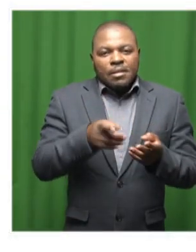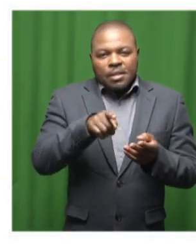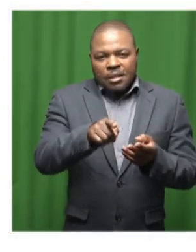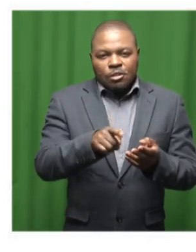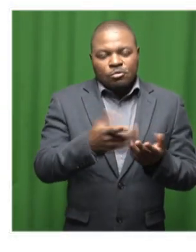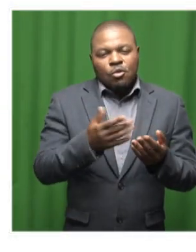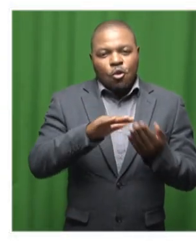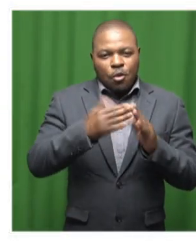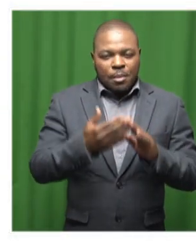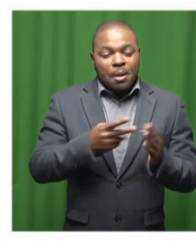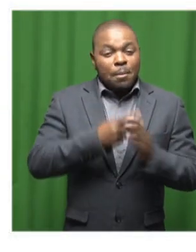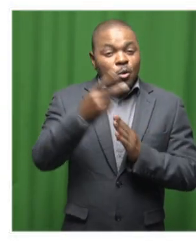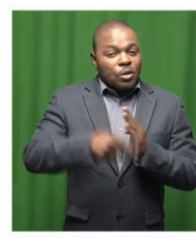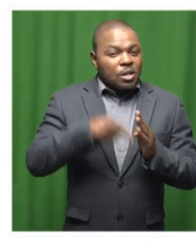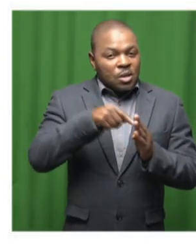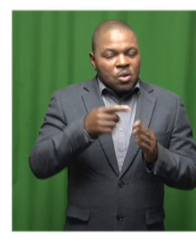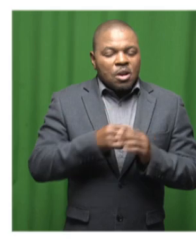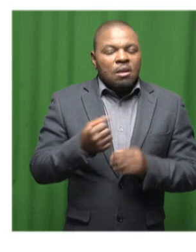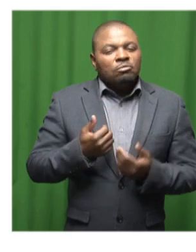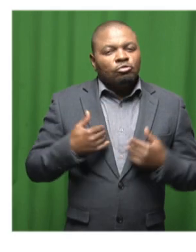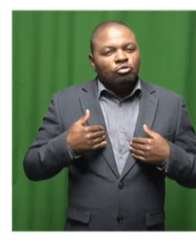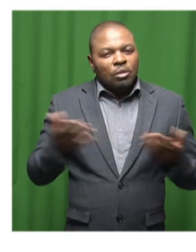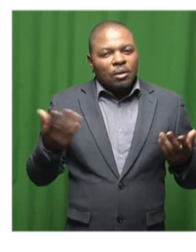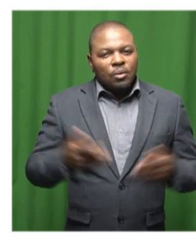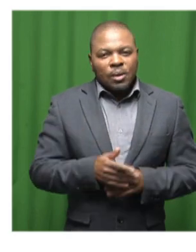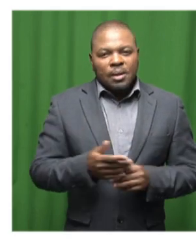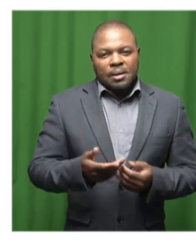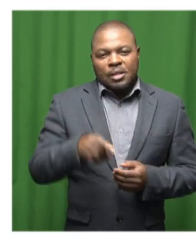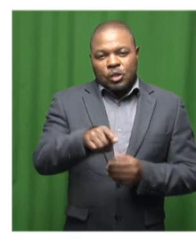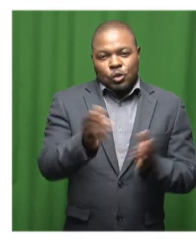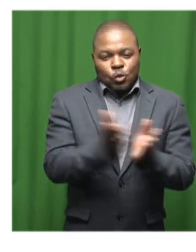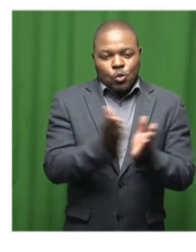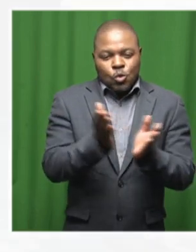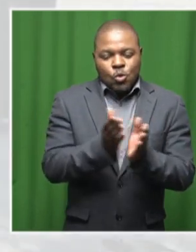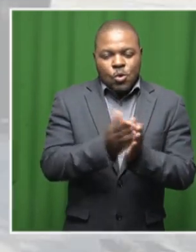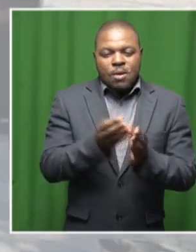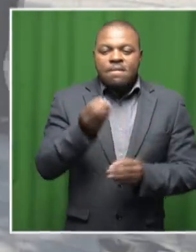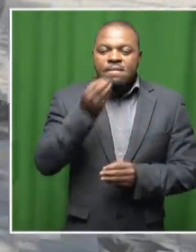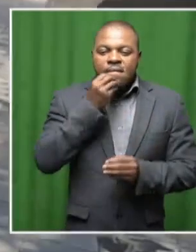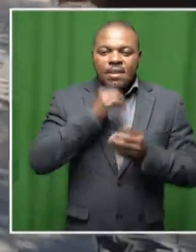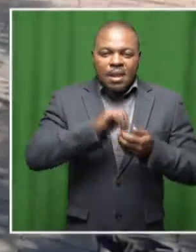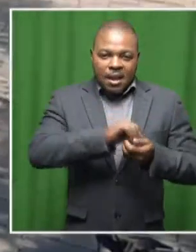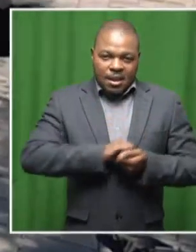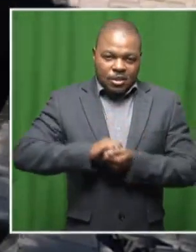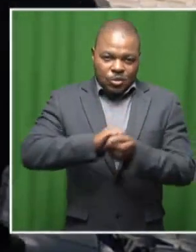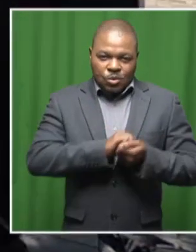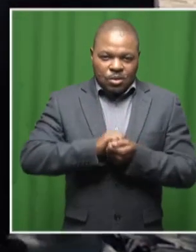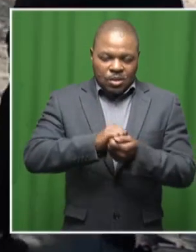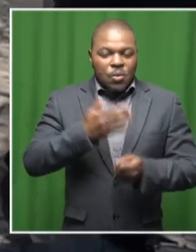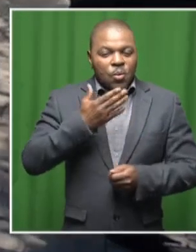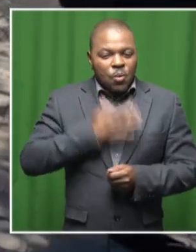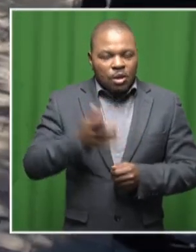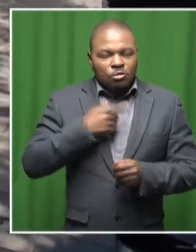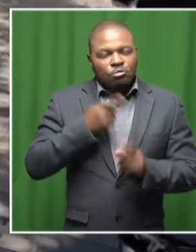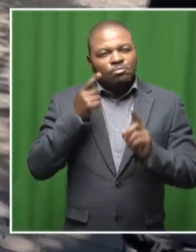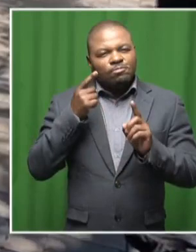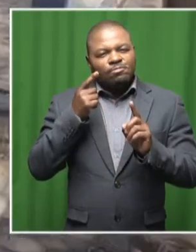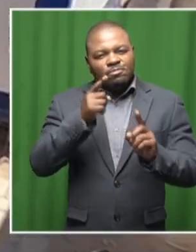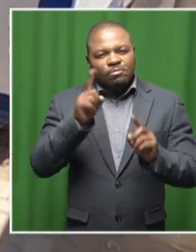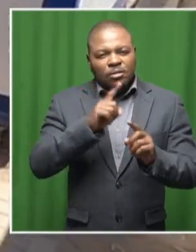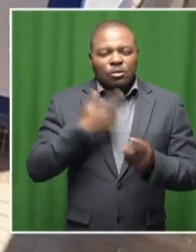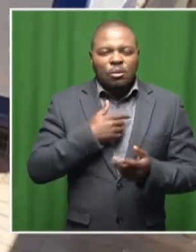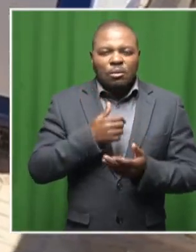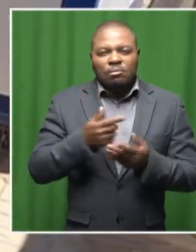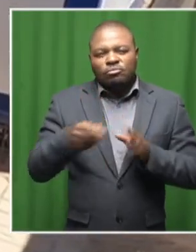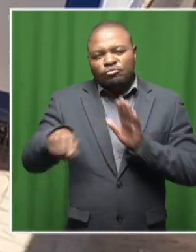communities. The project, which is being piloted by the Peninsula School Feeding Association and Oceana, aims to try and eliminate any